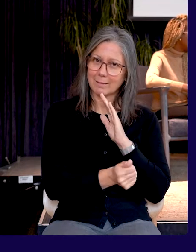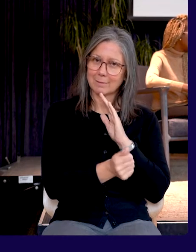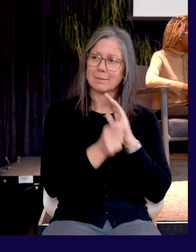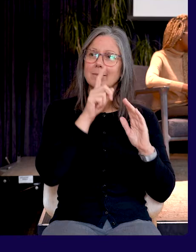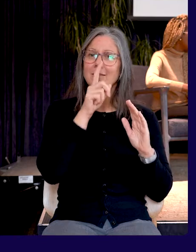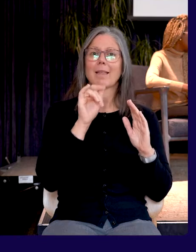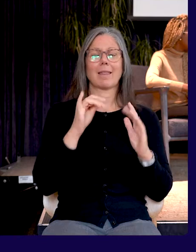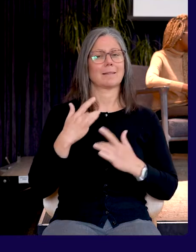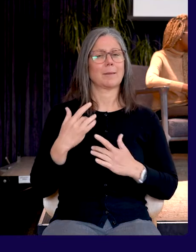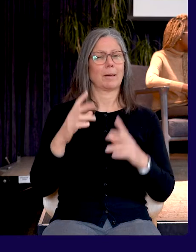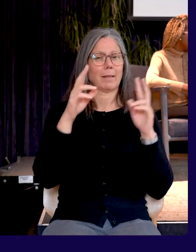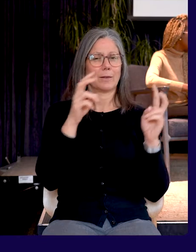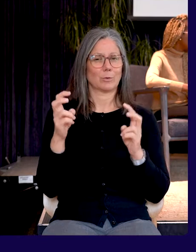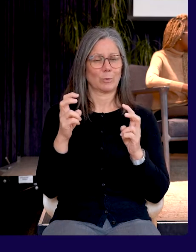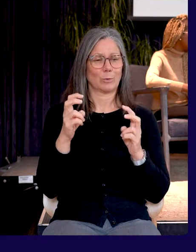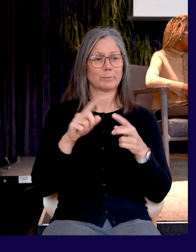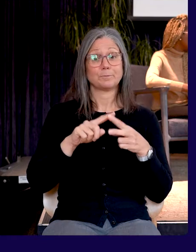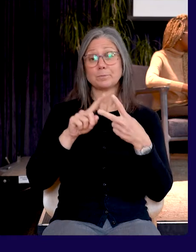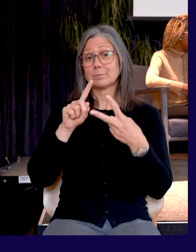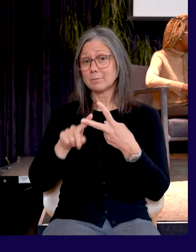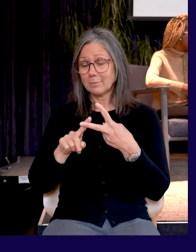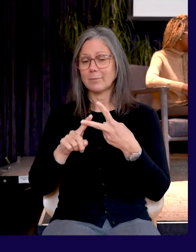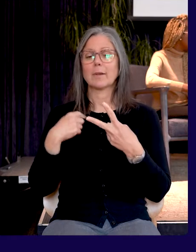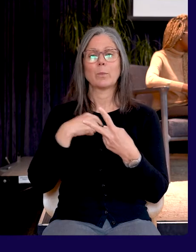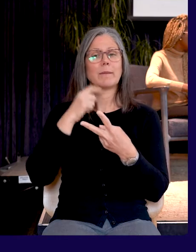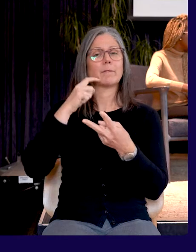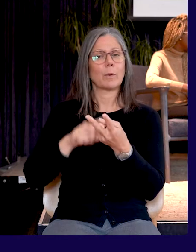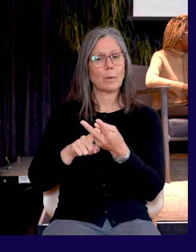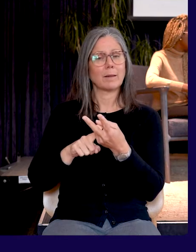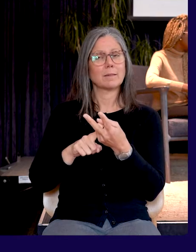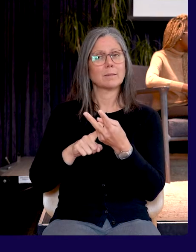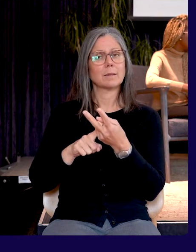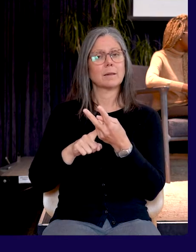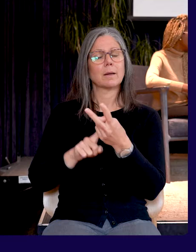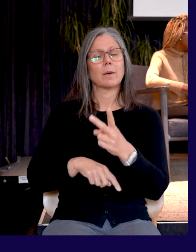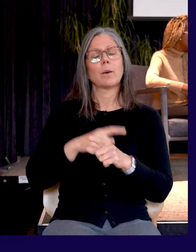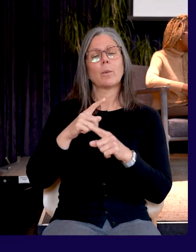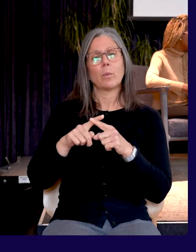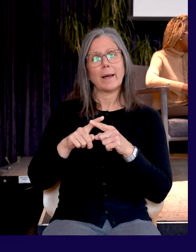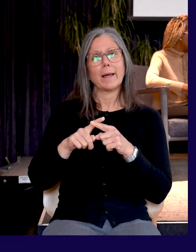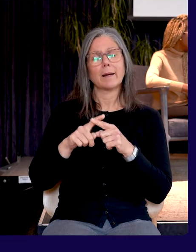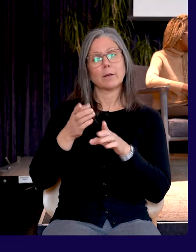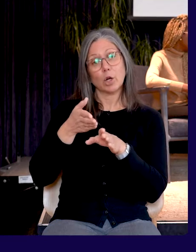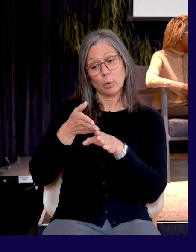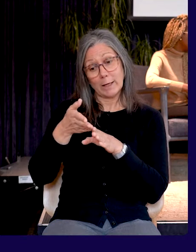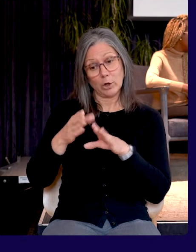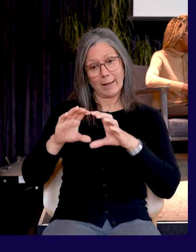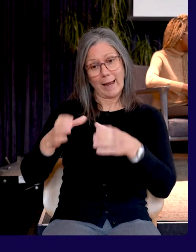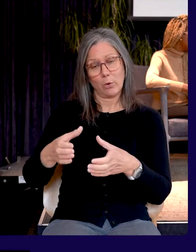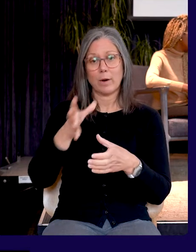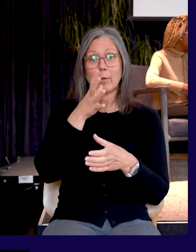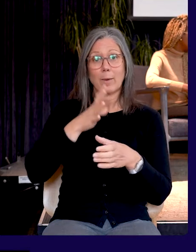typically that's the issue. The second thing that we've seen is that when under the career category, when women